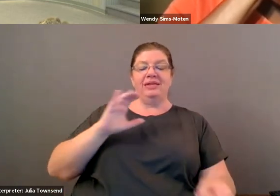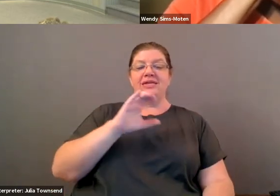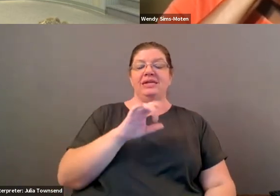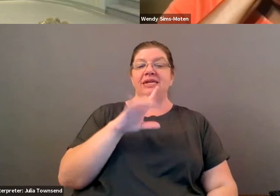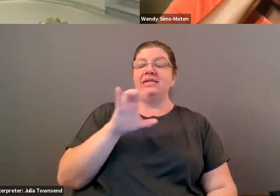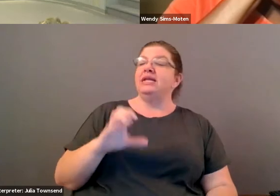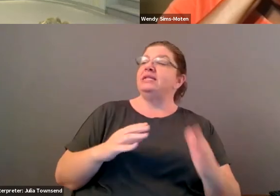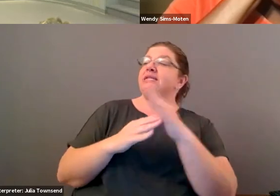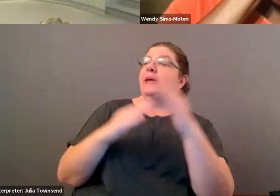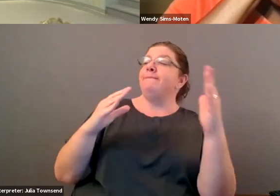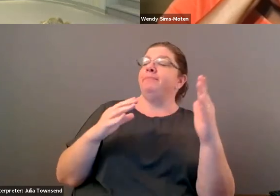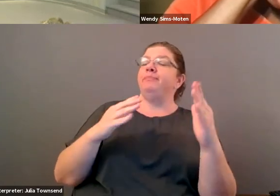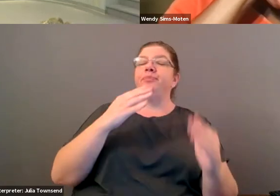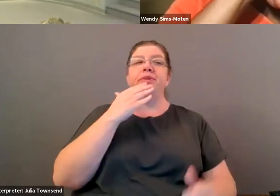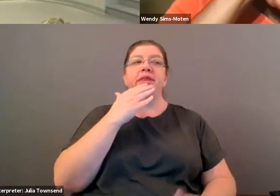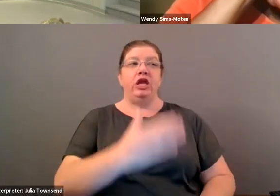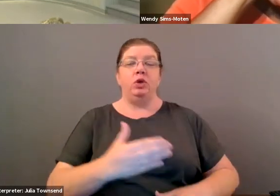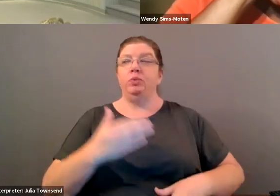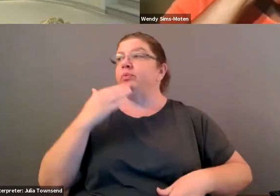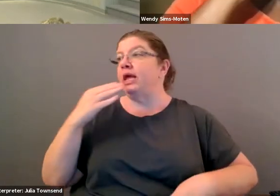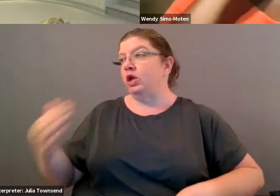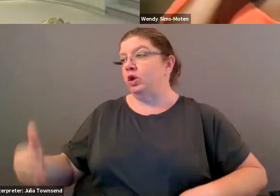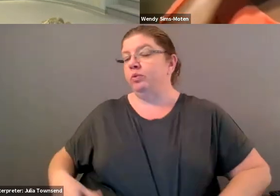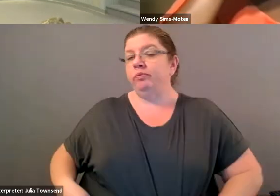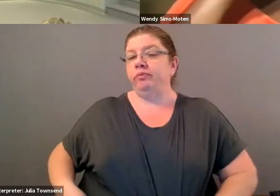deaths. Thank you.